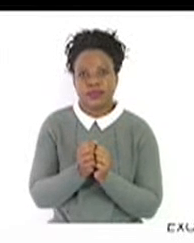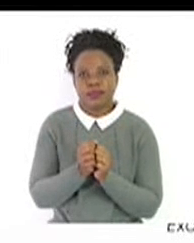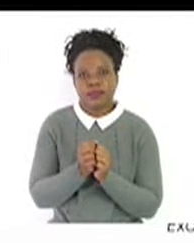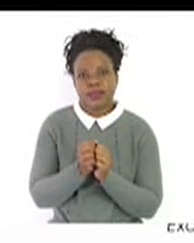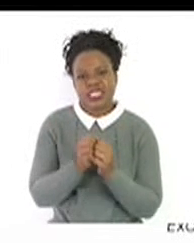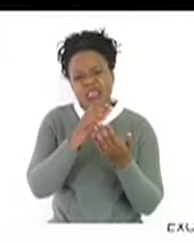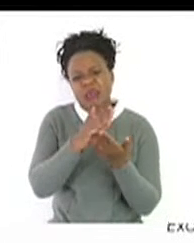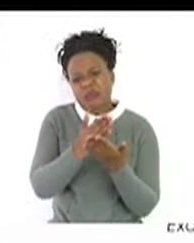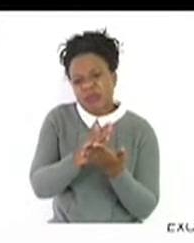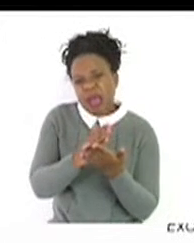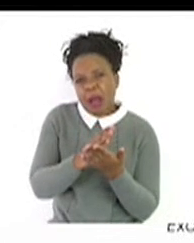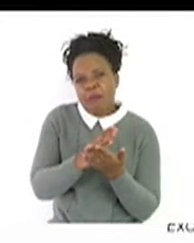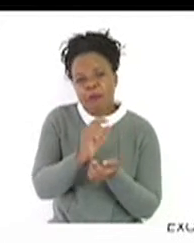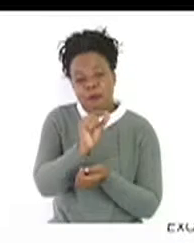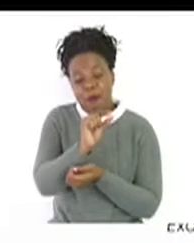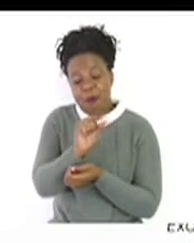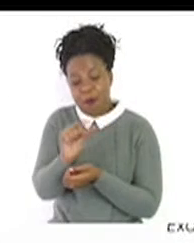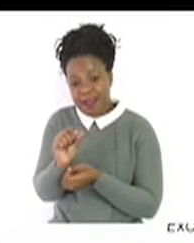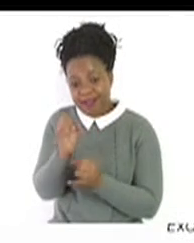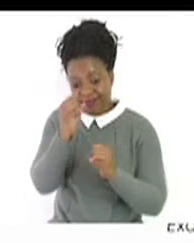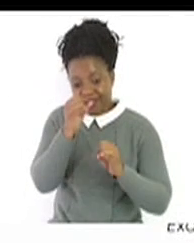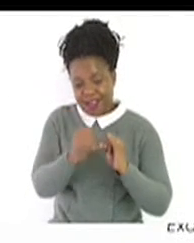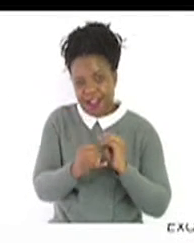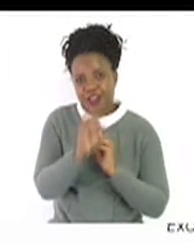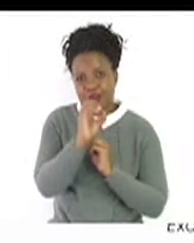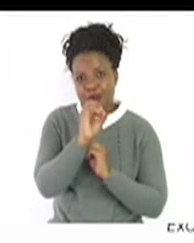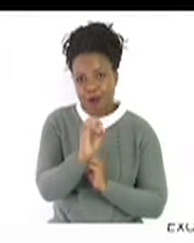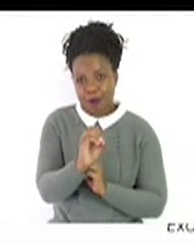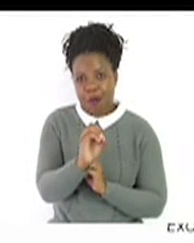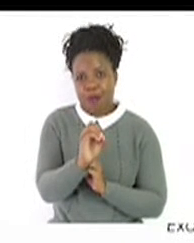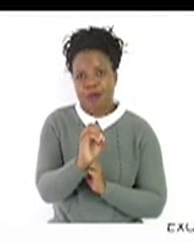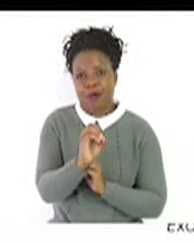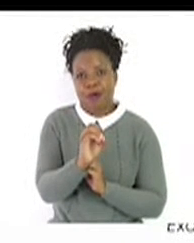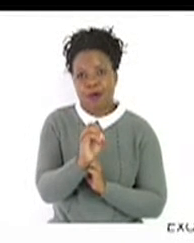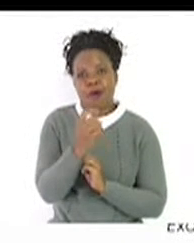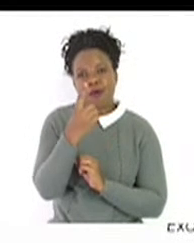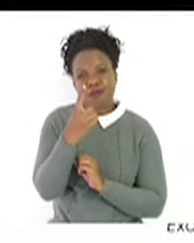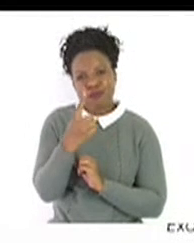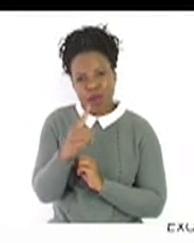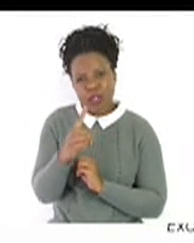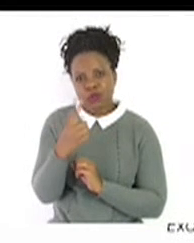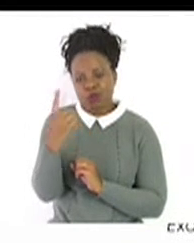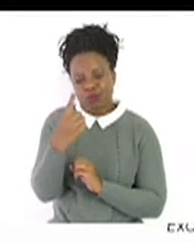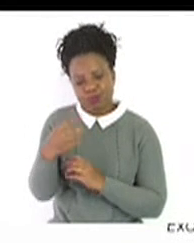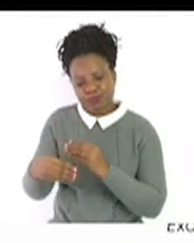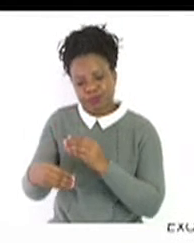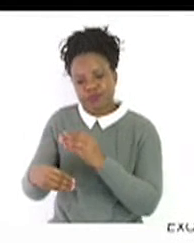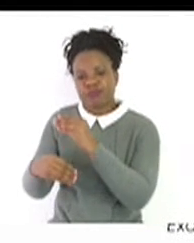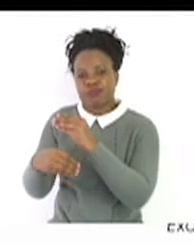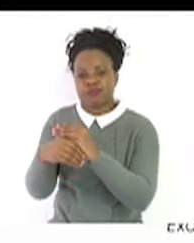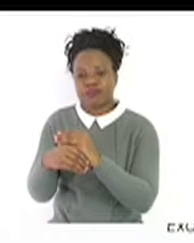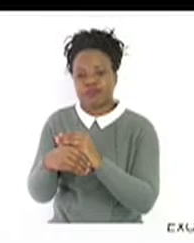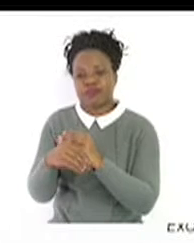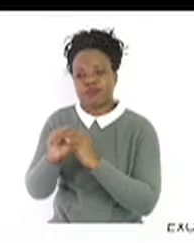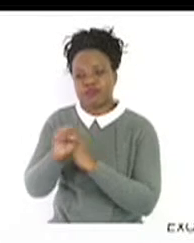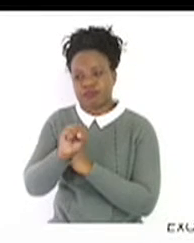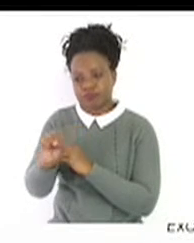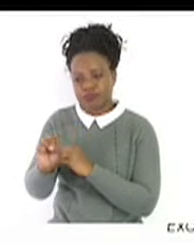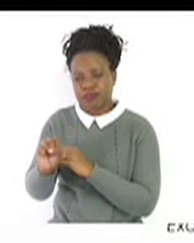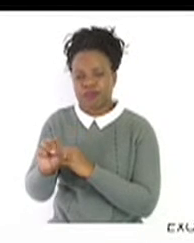words ending in an O take an S in their plural